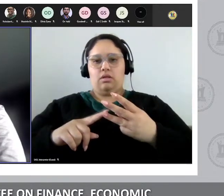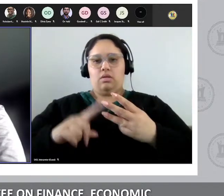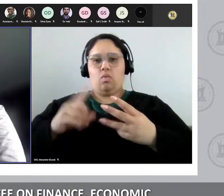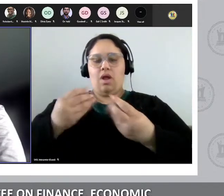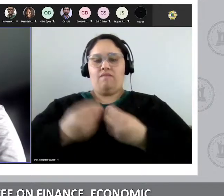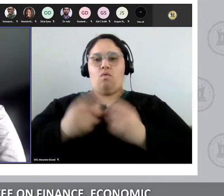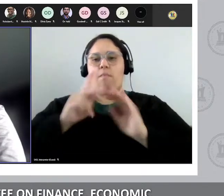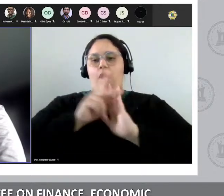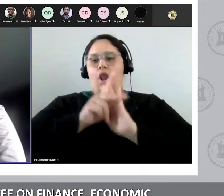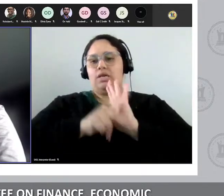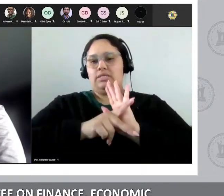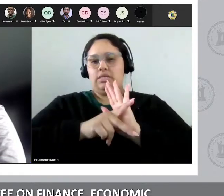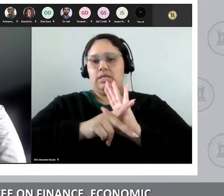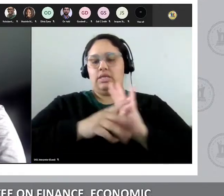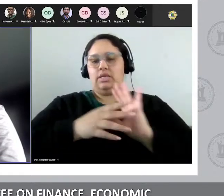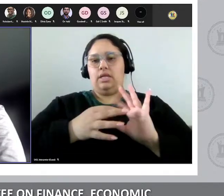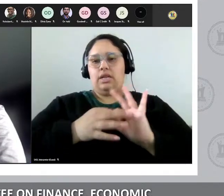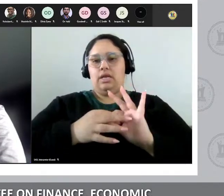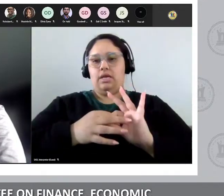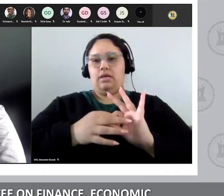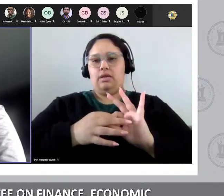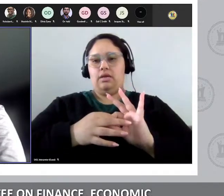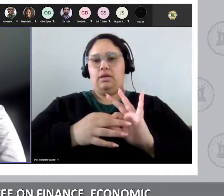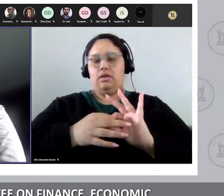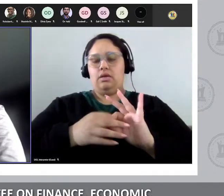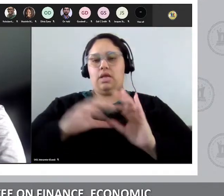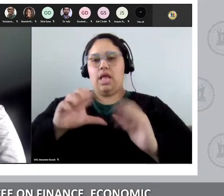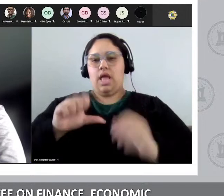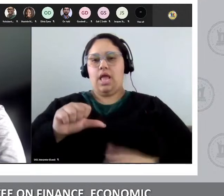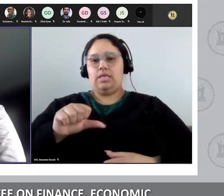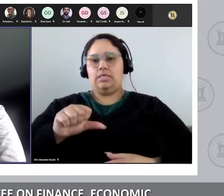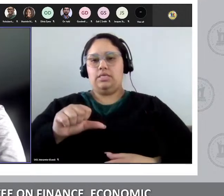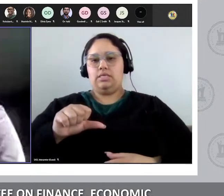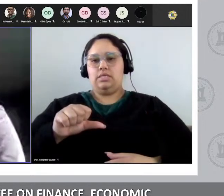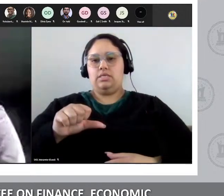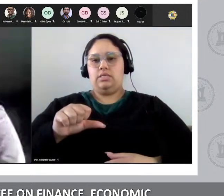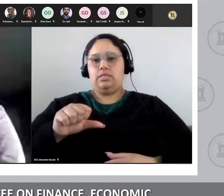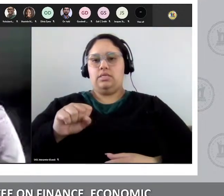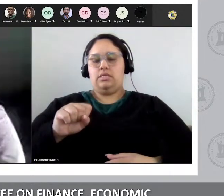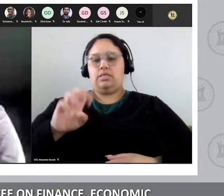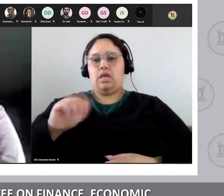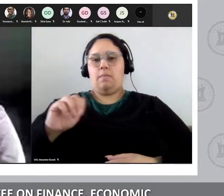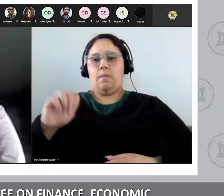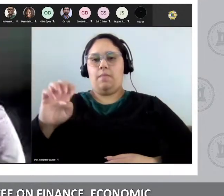a policy relating to the SMME